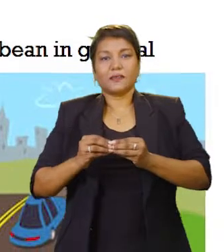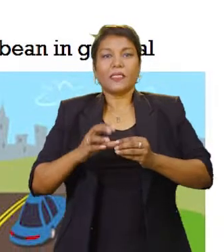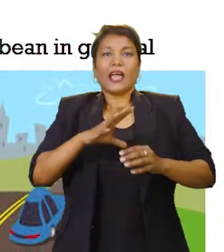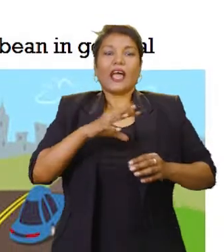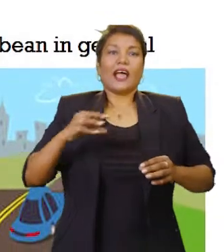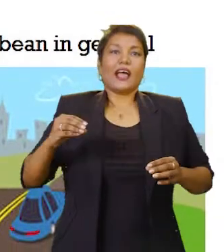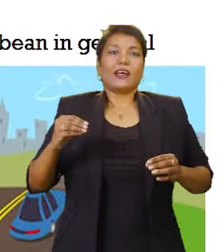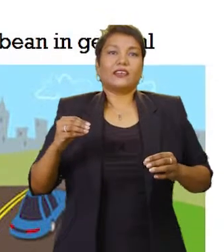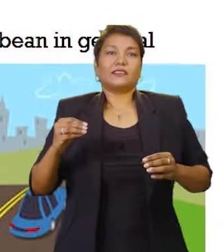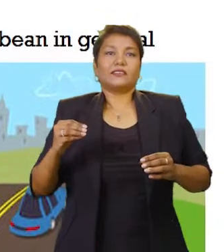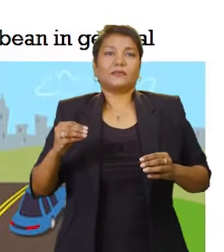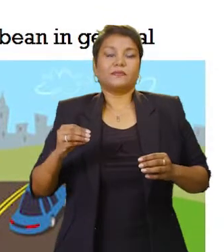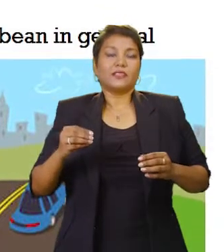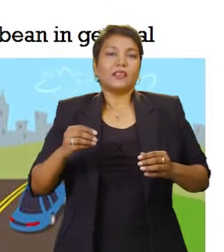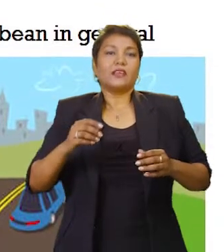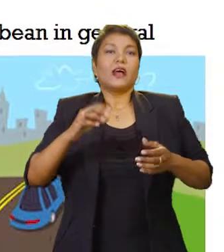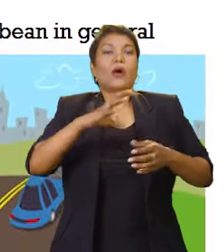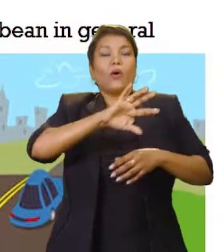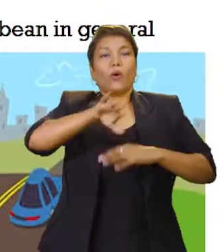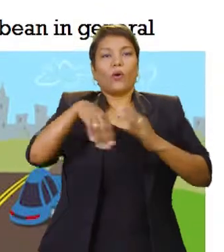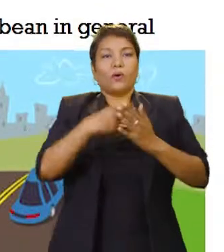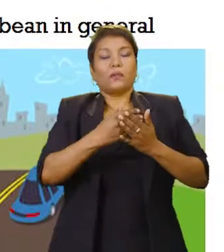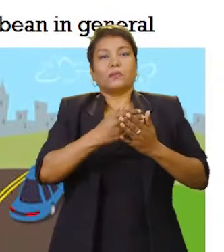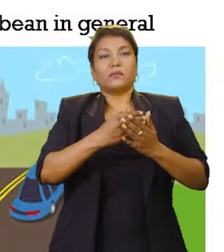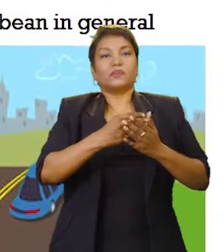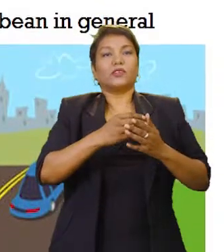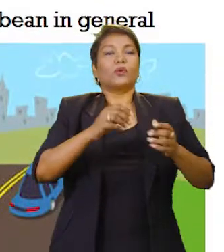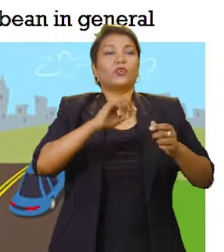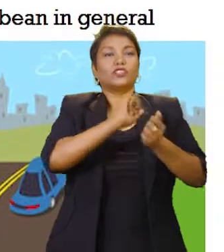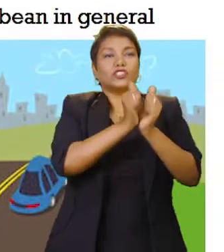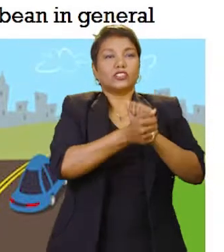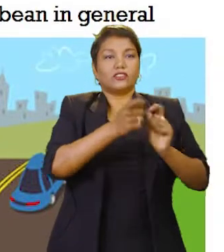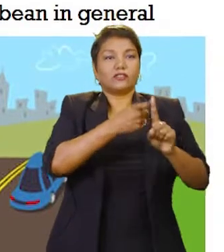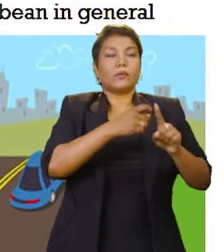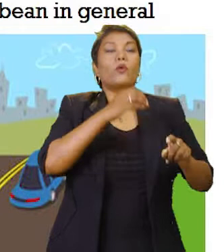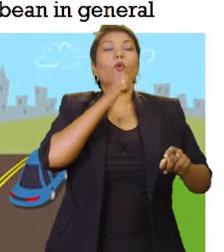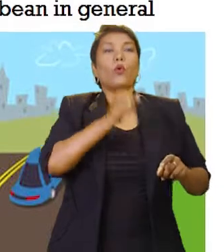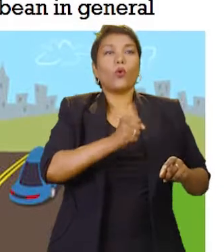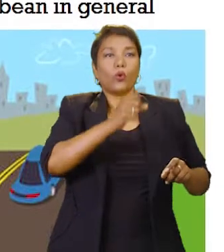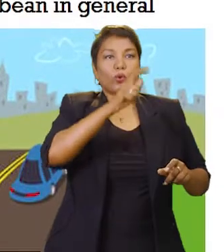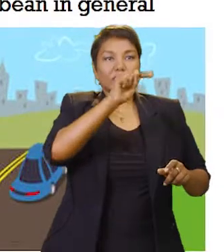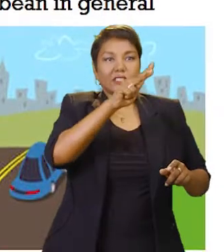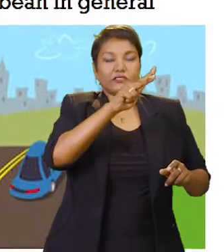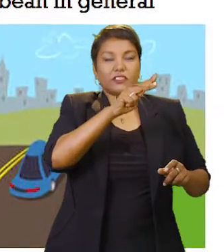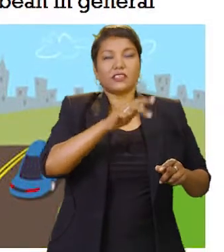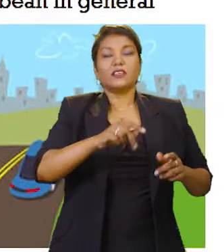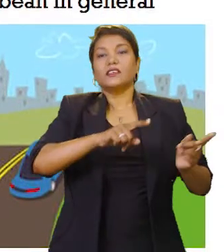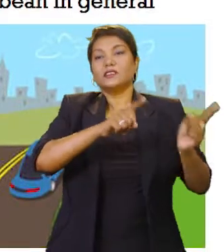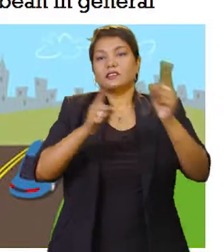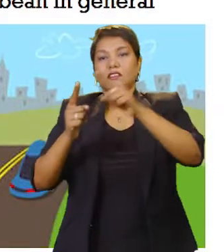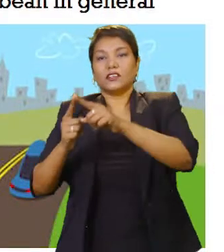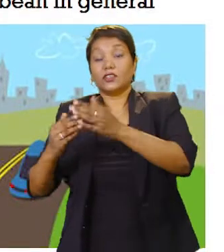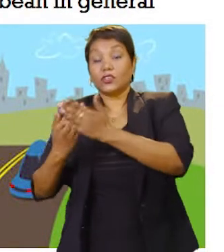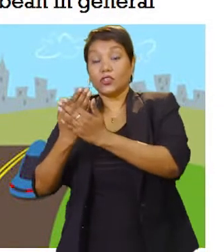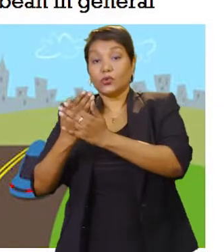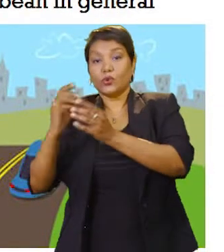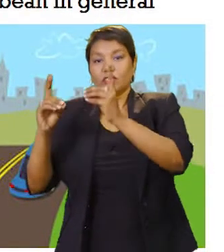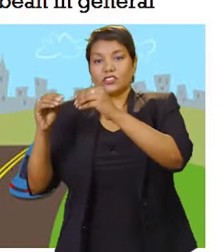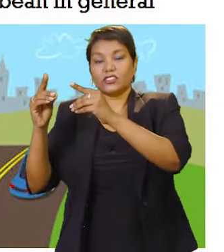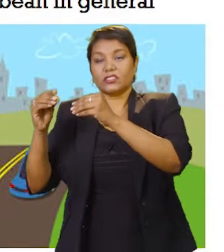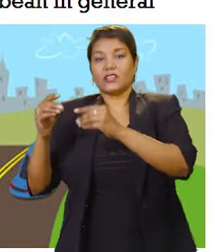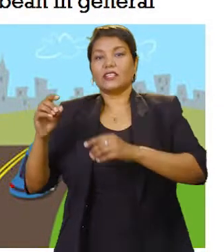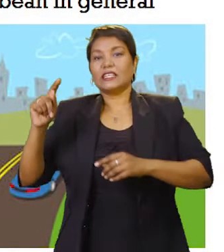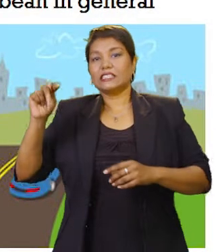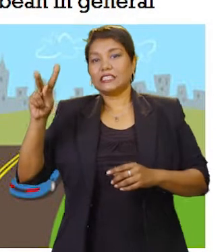a debate in terms of the digital switchover imperative related to switching from analog to digital television. And there's been a fair amount